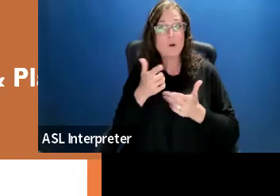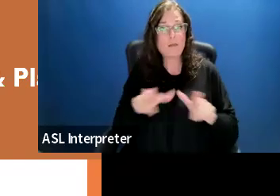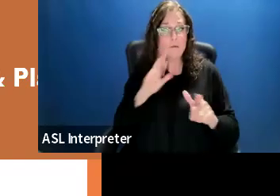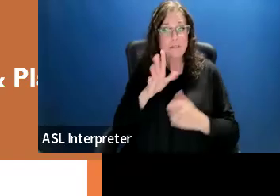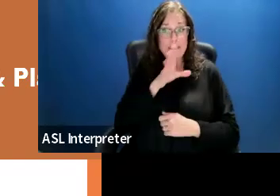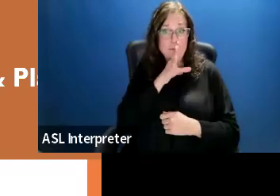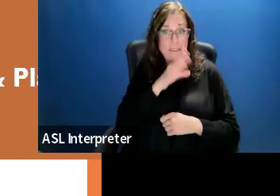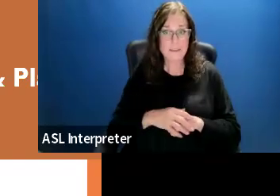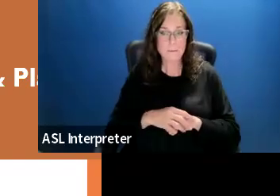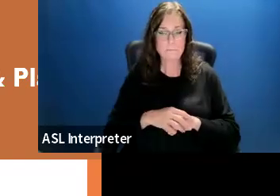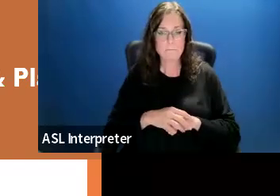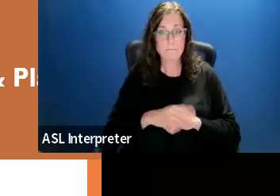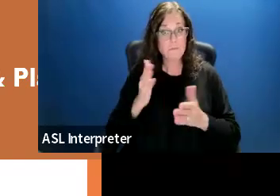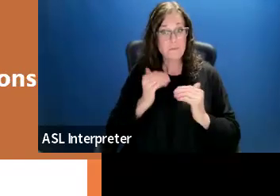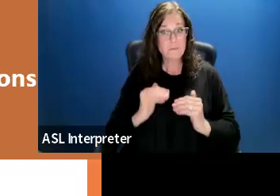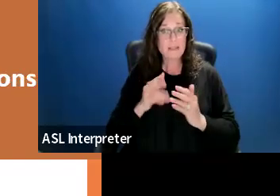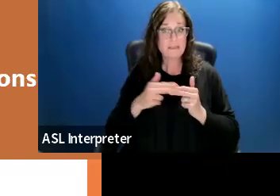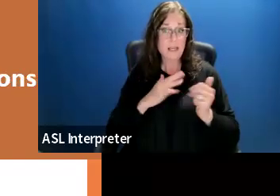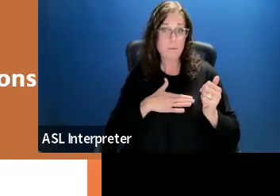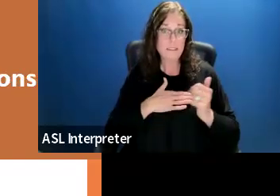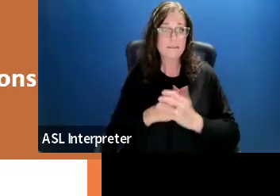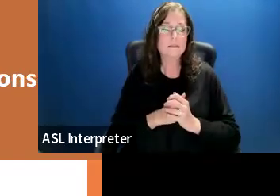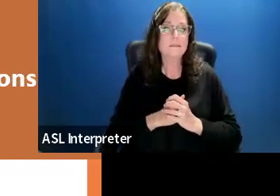speak. Next slide, please.